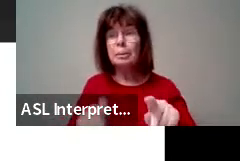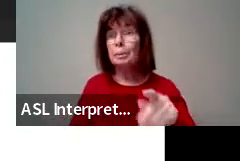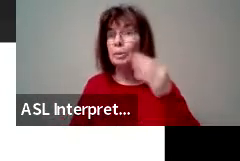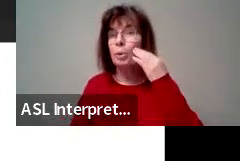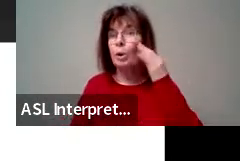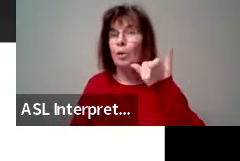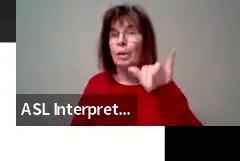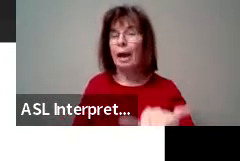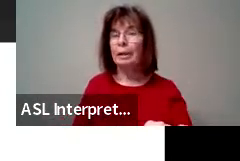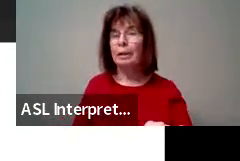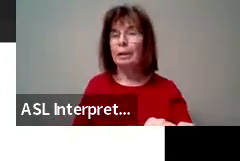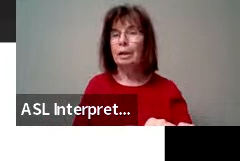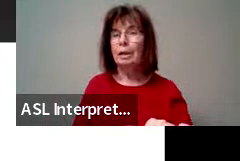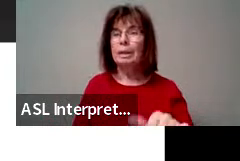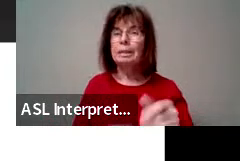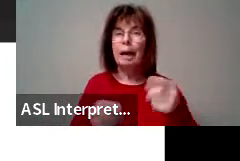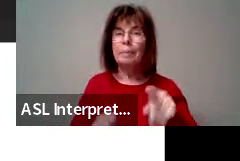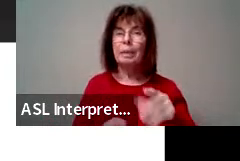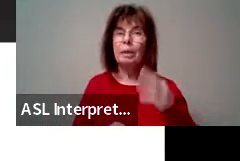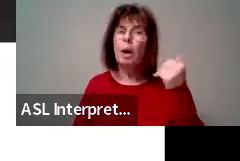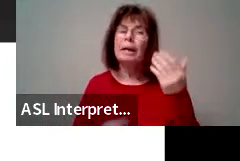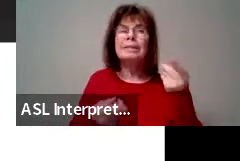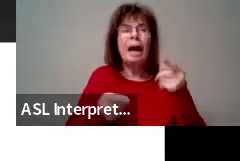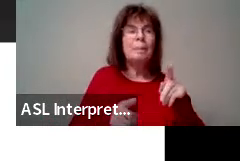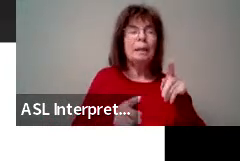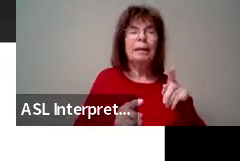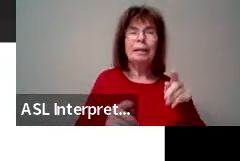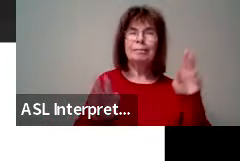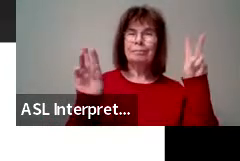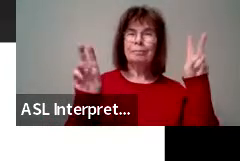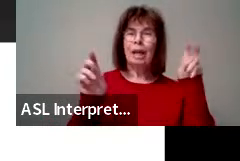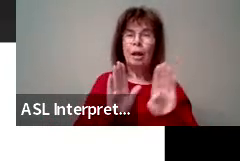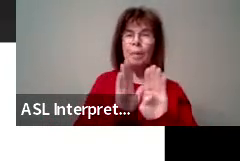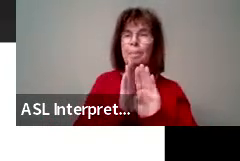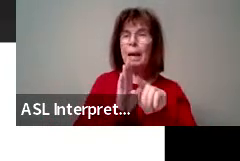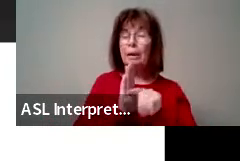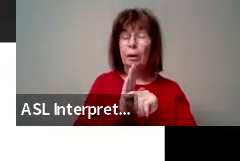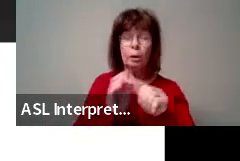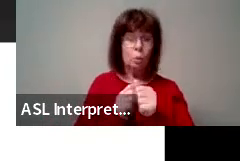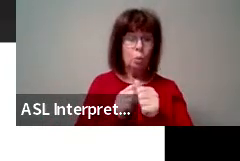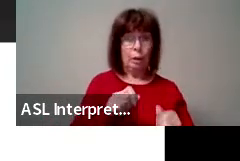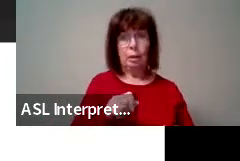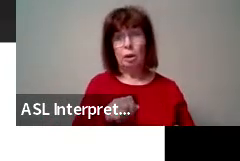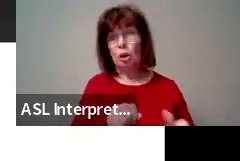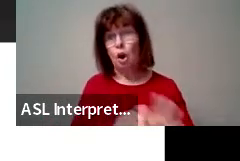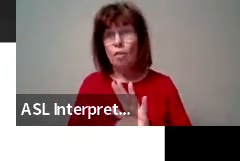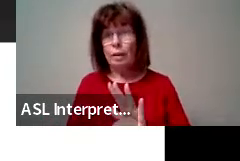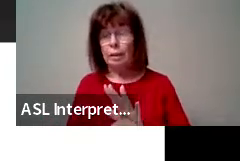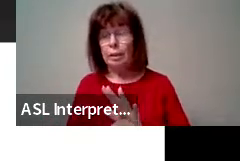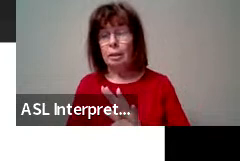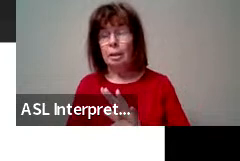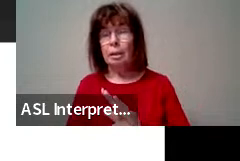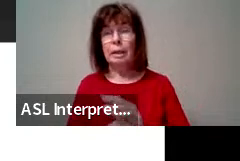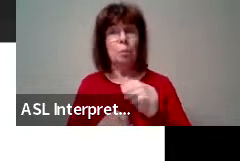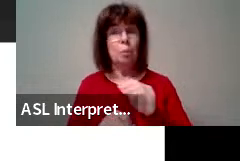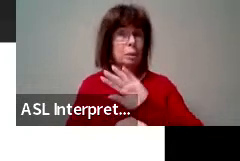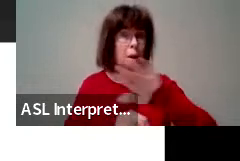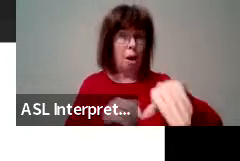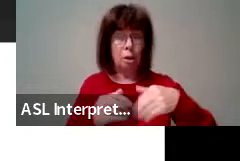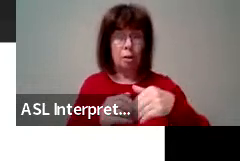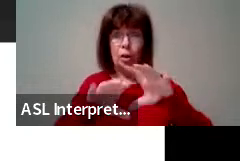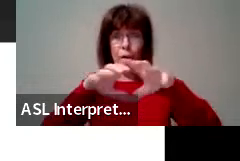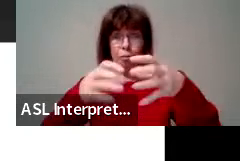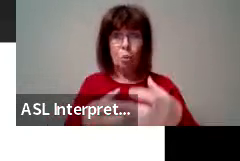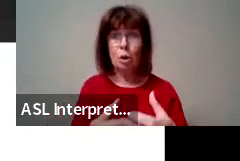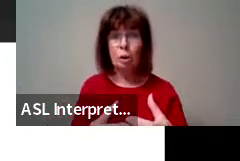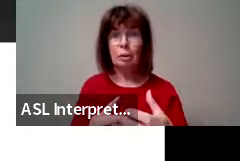it's happening because it's happening in the background. And so with COVID, because it was so large, it was worldwide, it's a